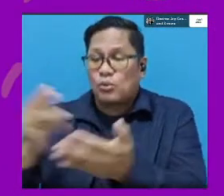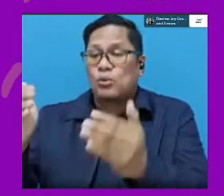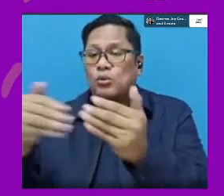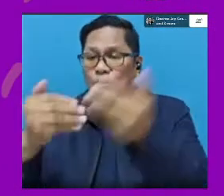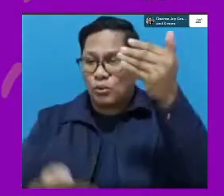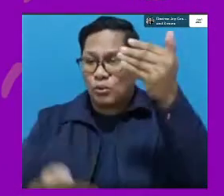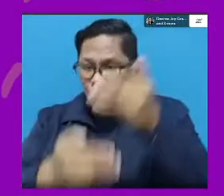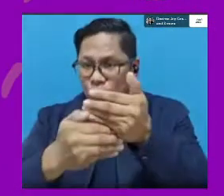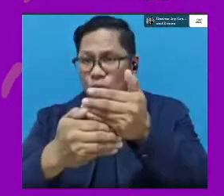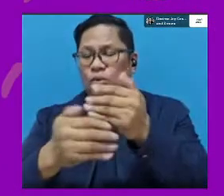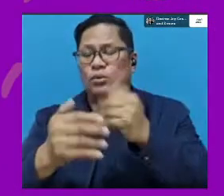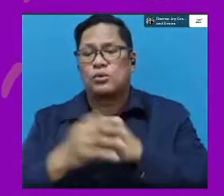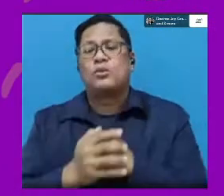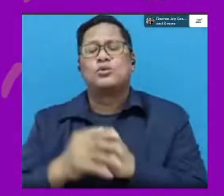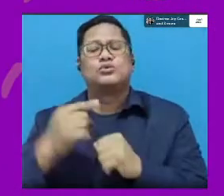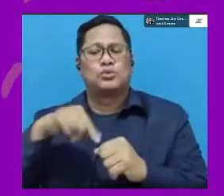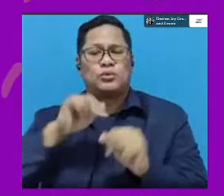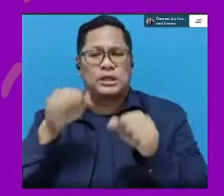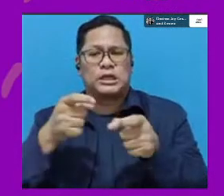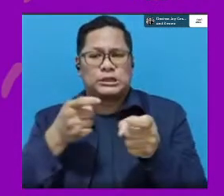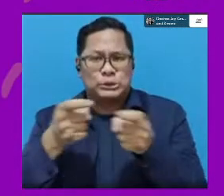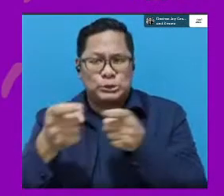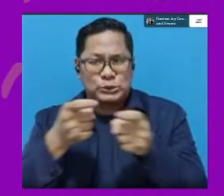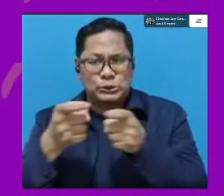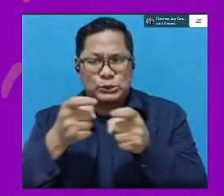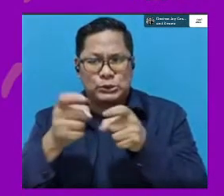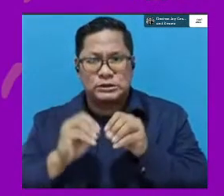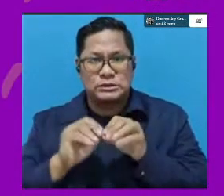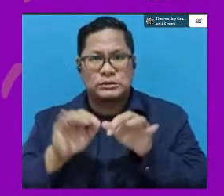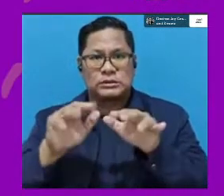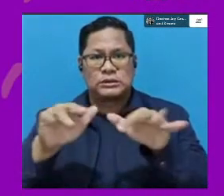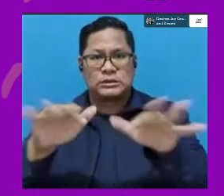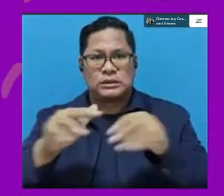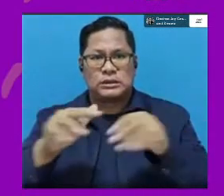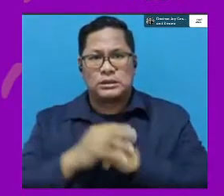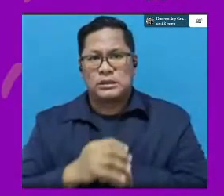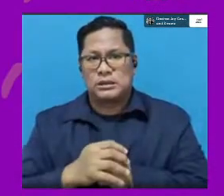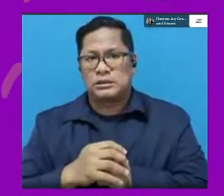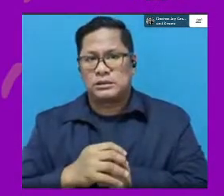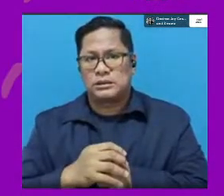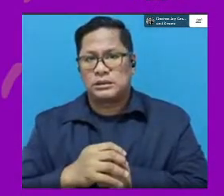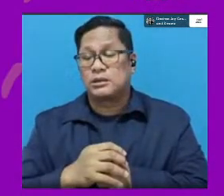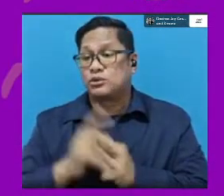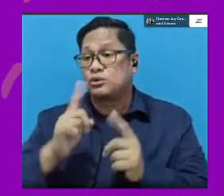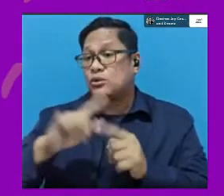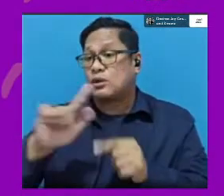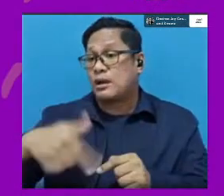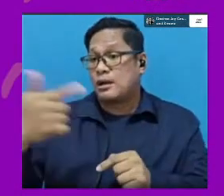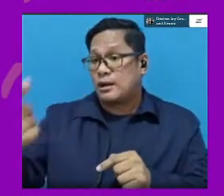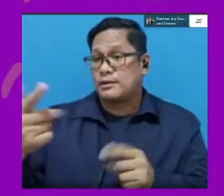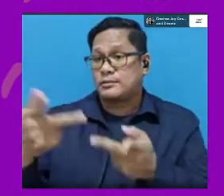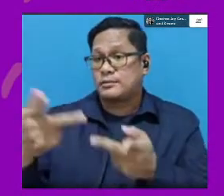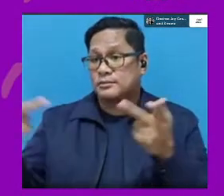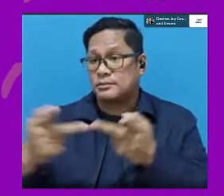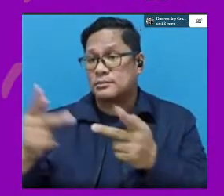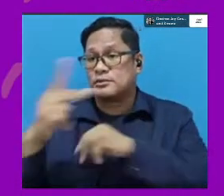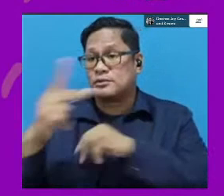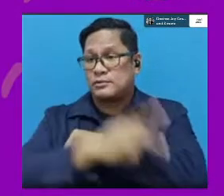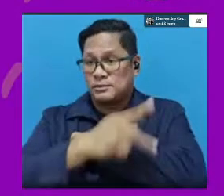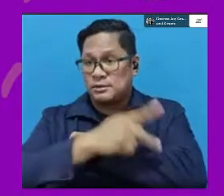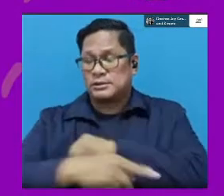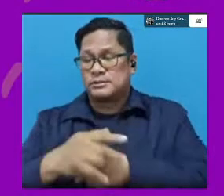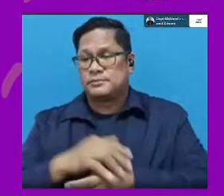so that we can contain the spread of the infection to the other areas in our province. Next slide, please.